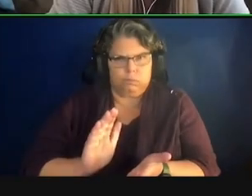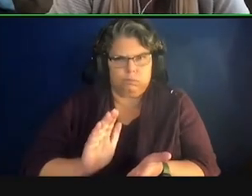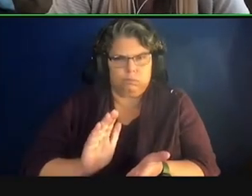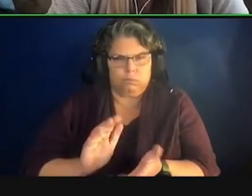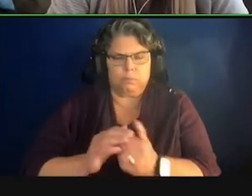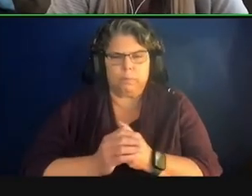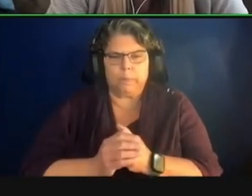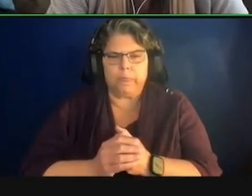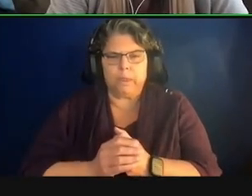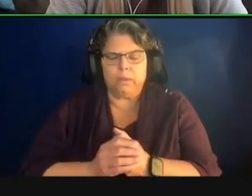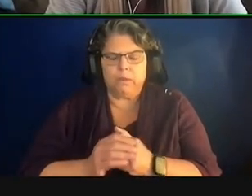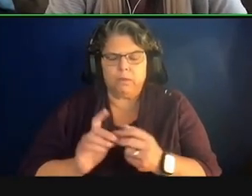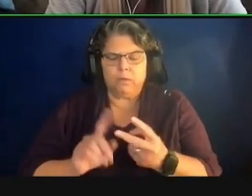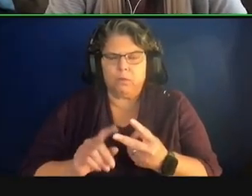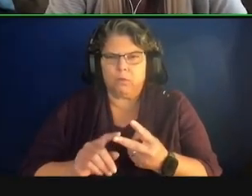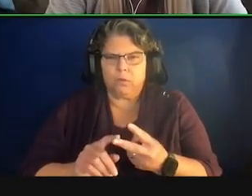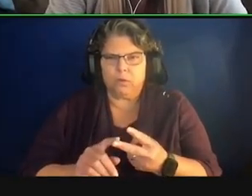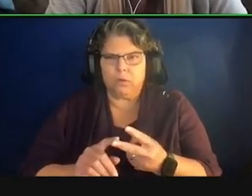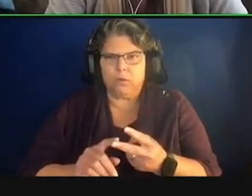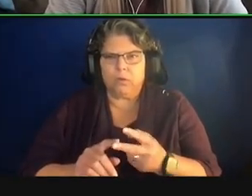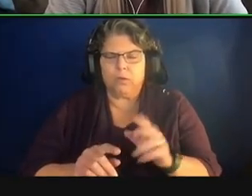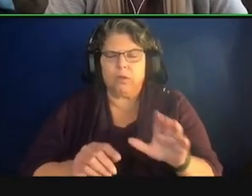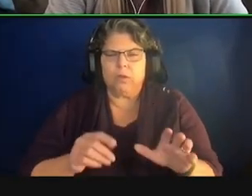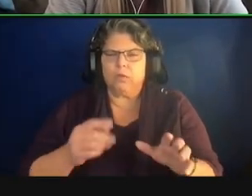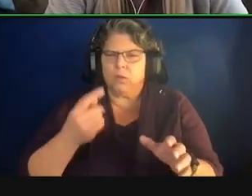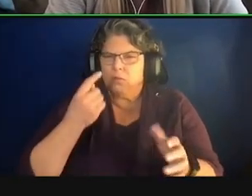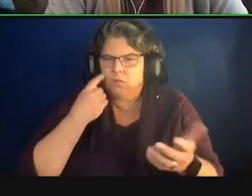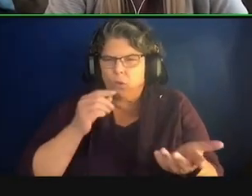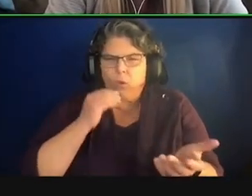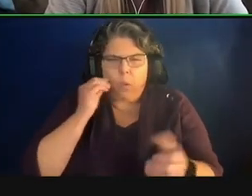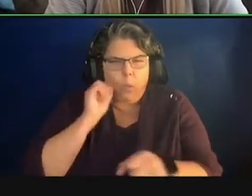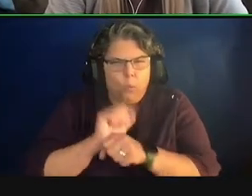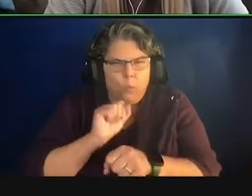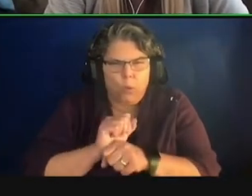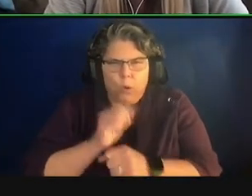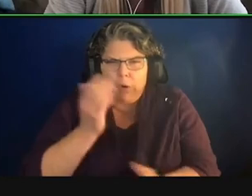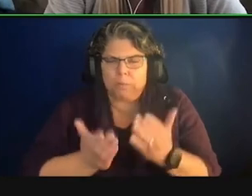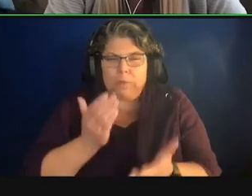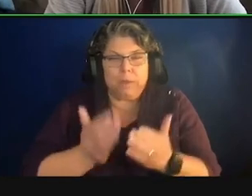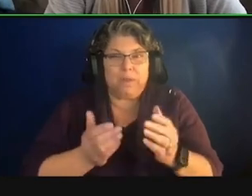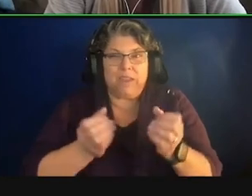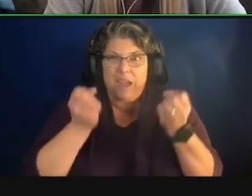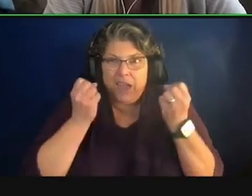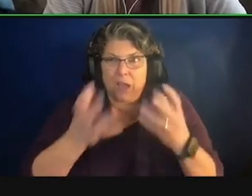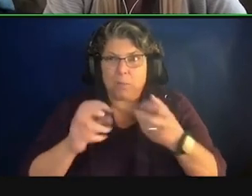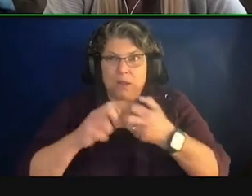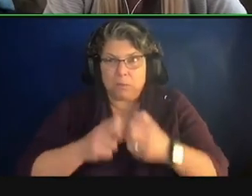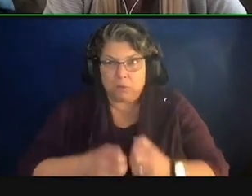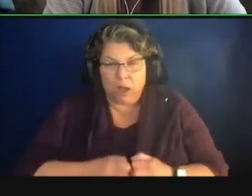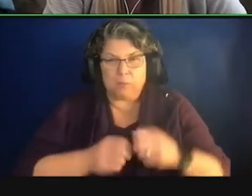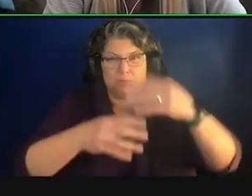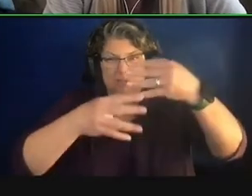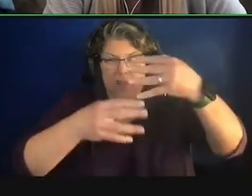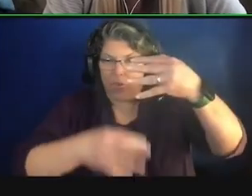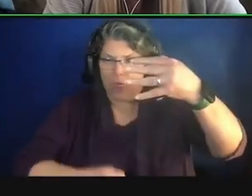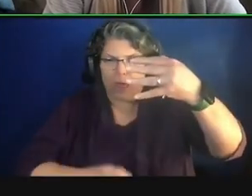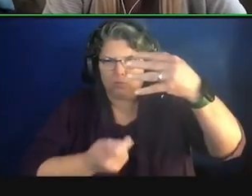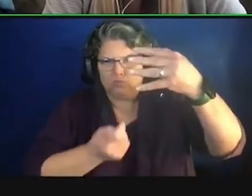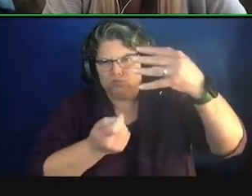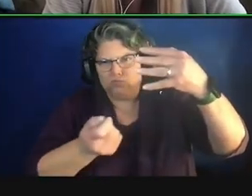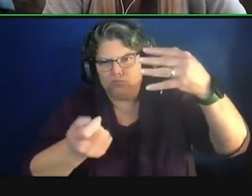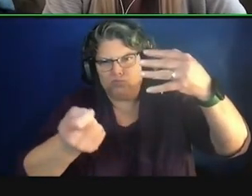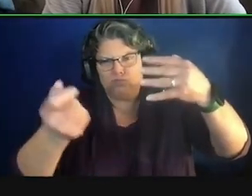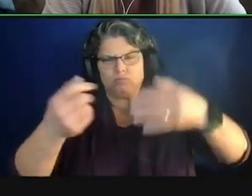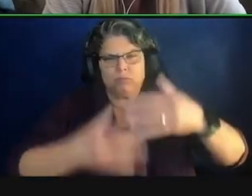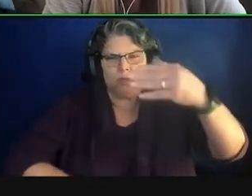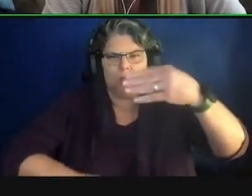or reducing the number of problems on the assignment, or even if a student is in a general education setting